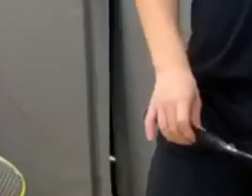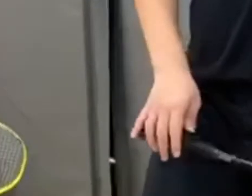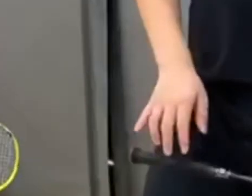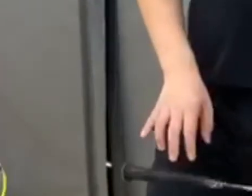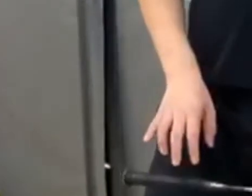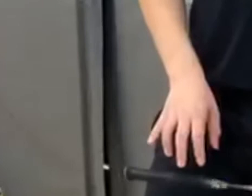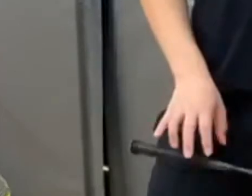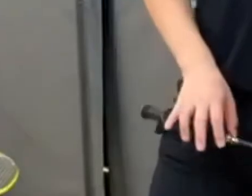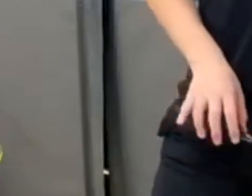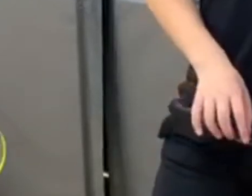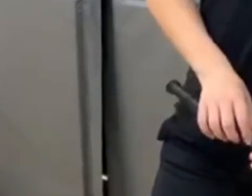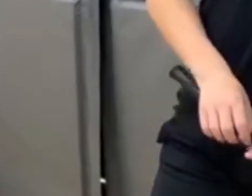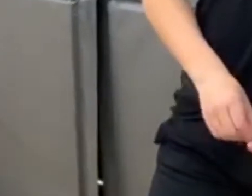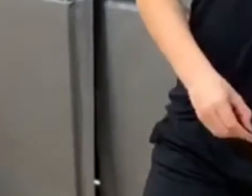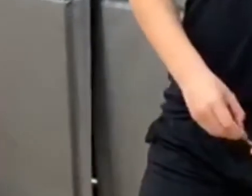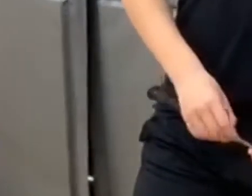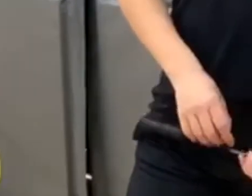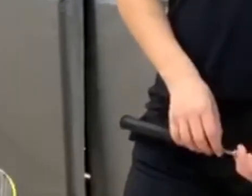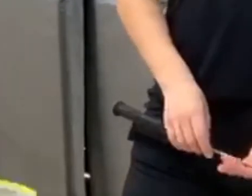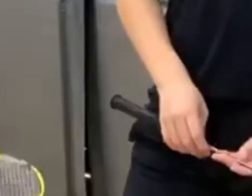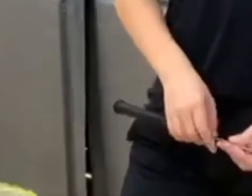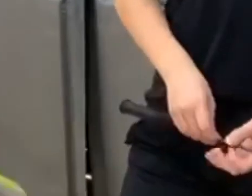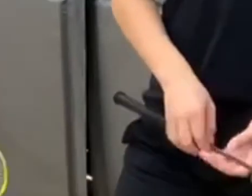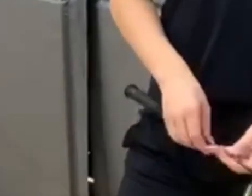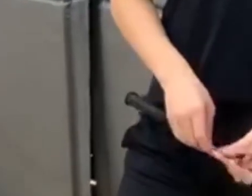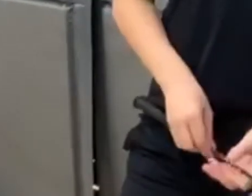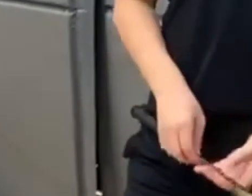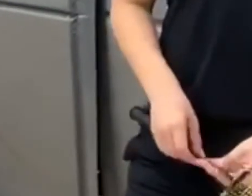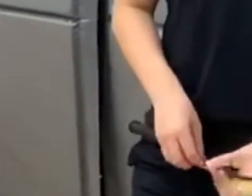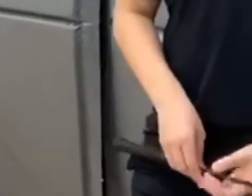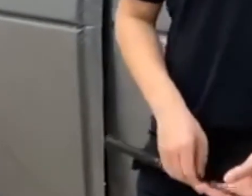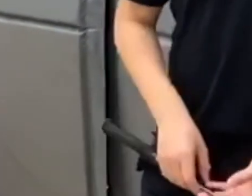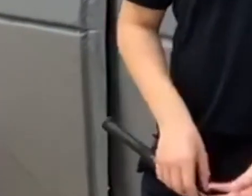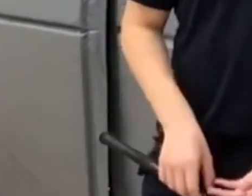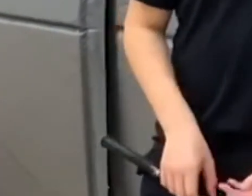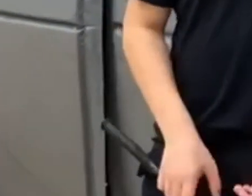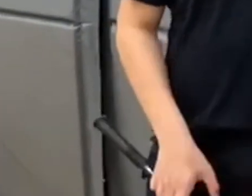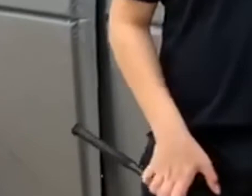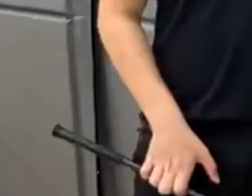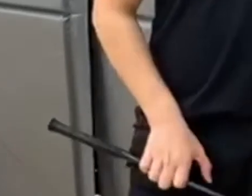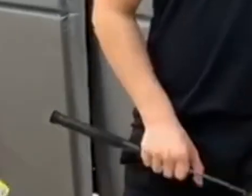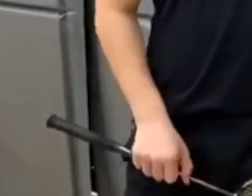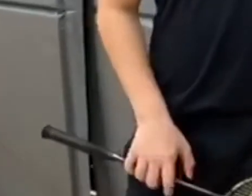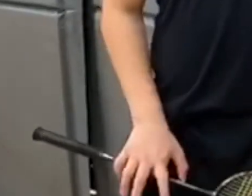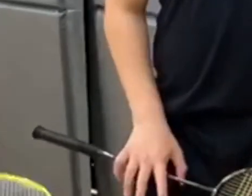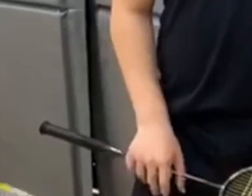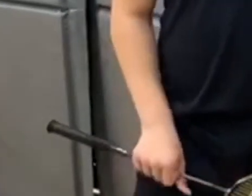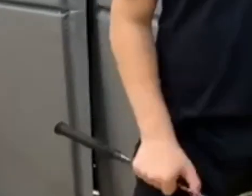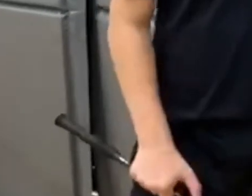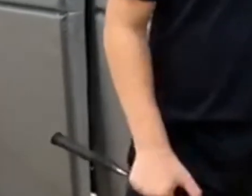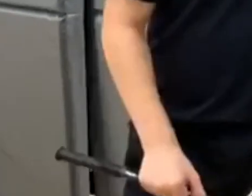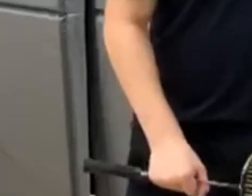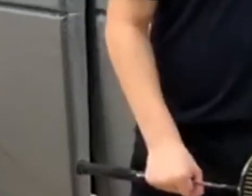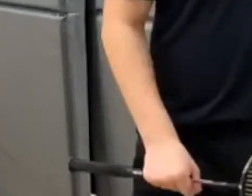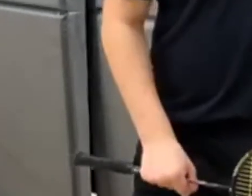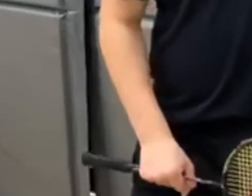sweat, makes us feel very like underpowered. So then you realize when you do it, then you realize, oh, actually it's not as easy as what you see to